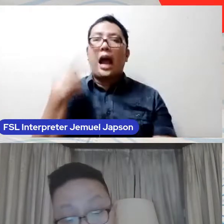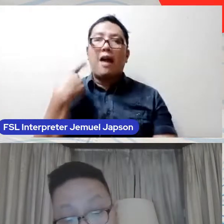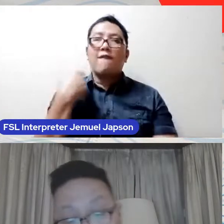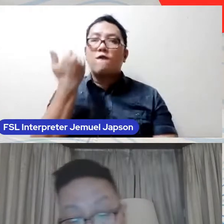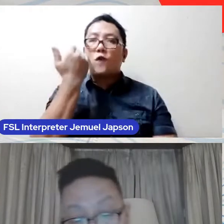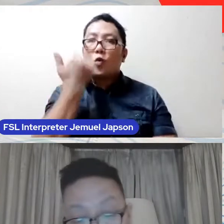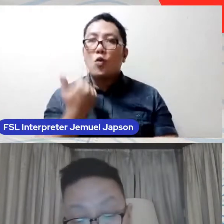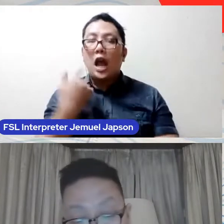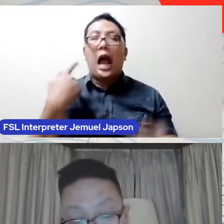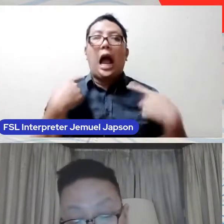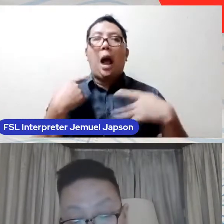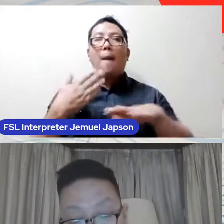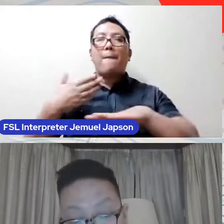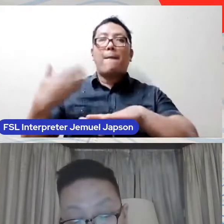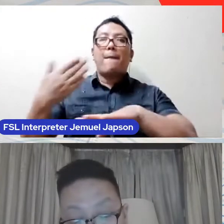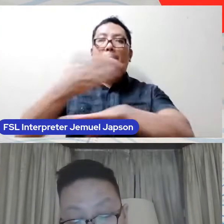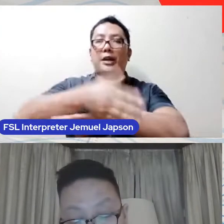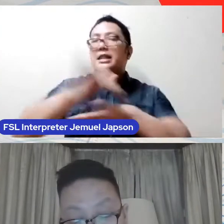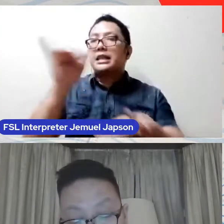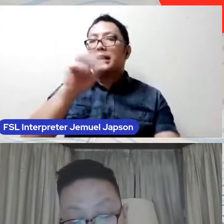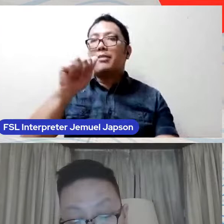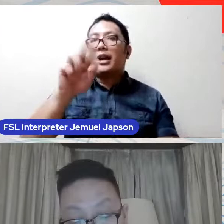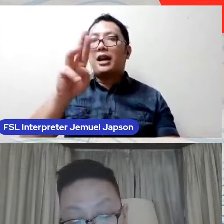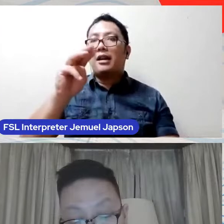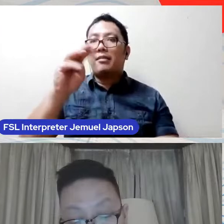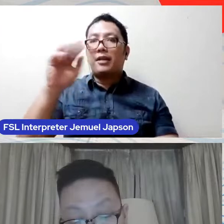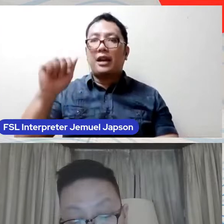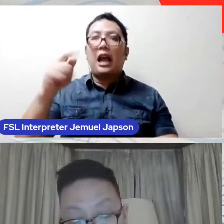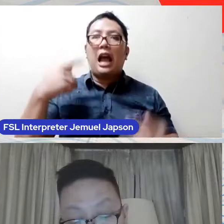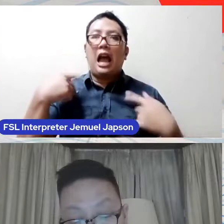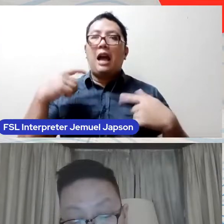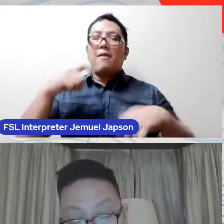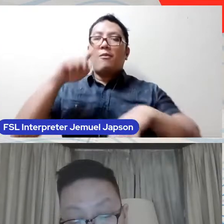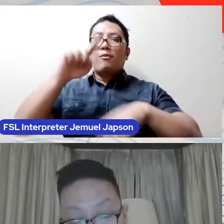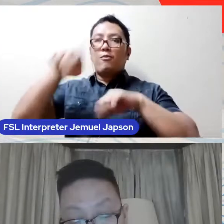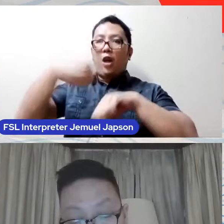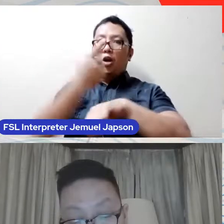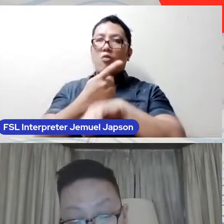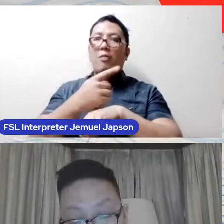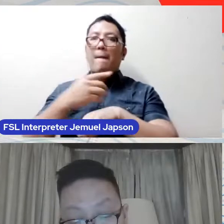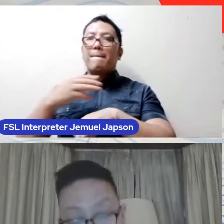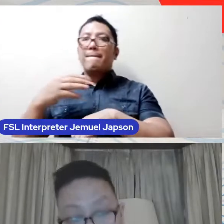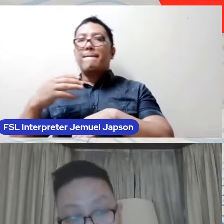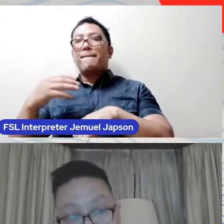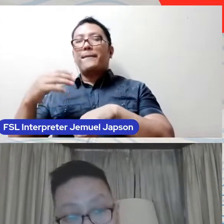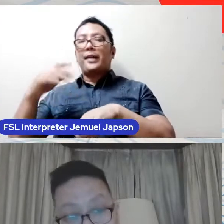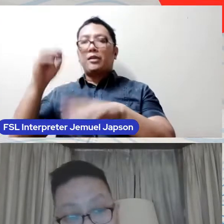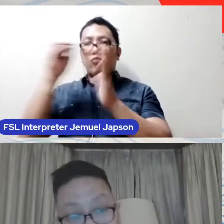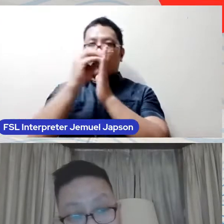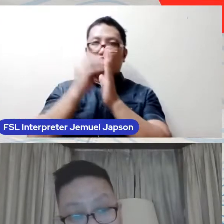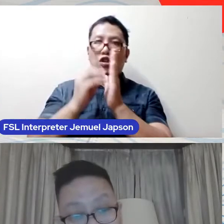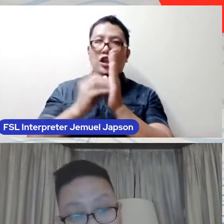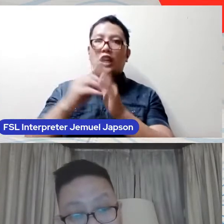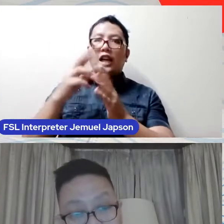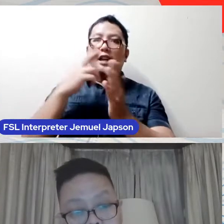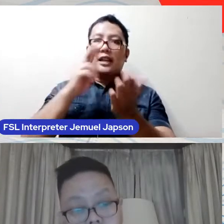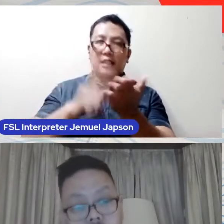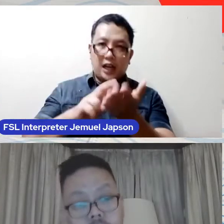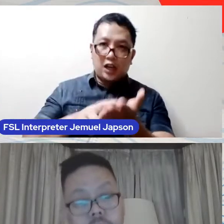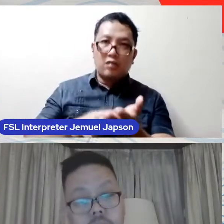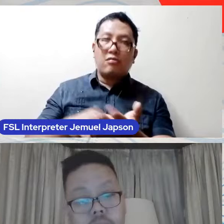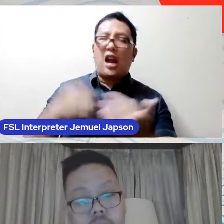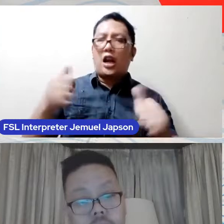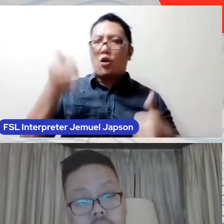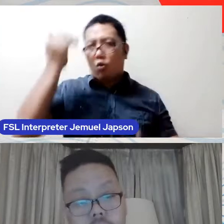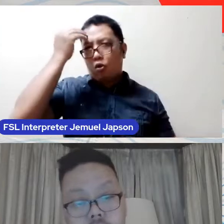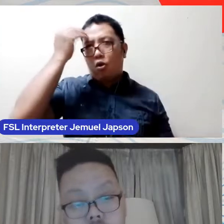thing with RMA. There are remarks or minutes that are provided in the record. So just so we know how was the